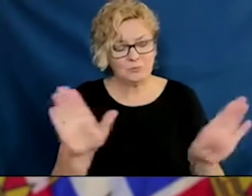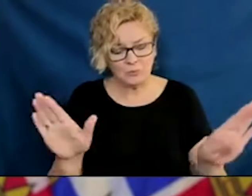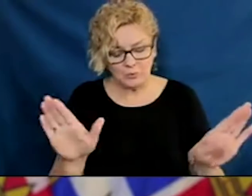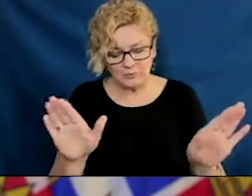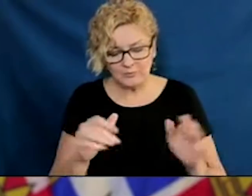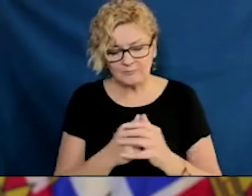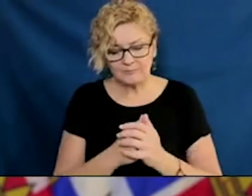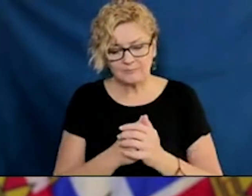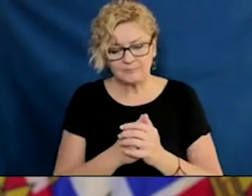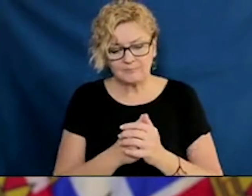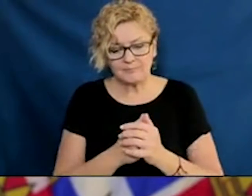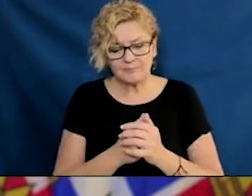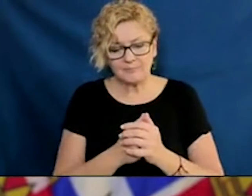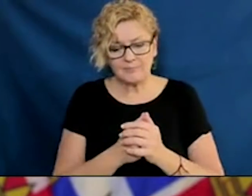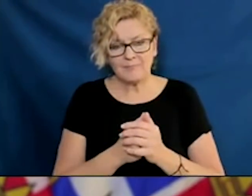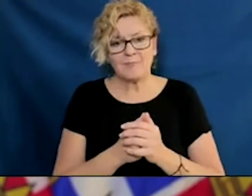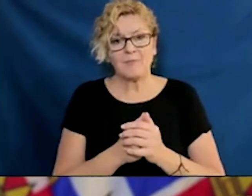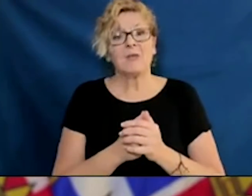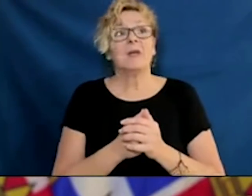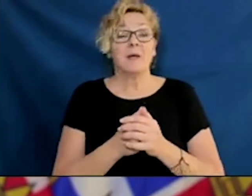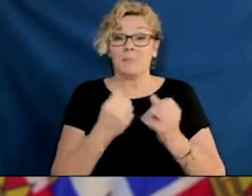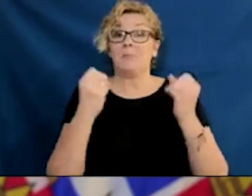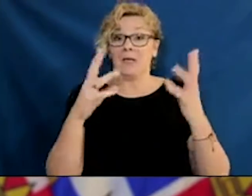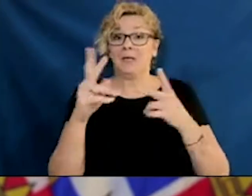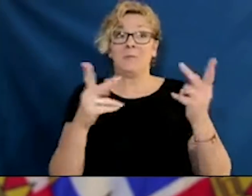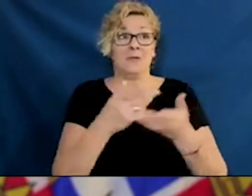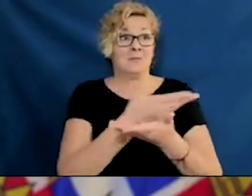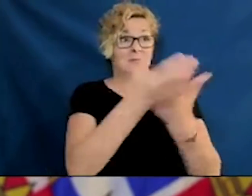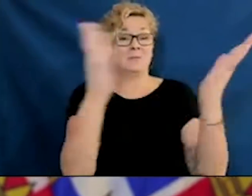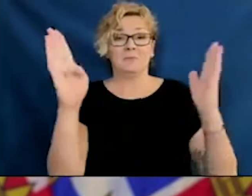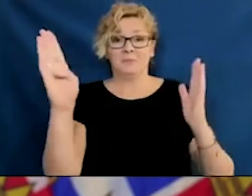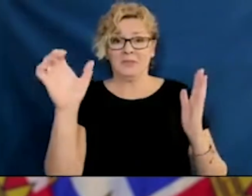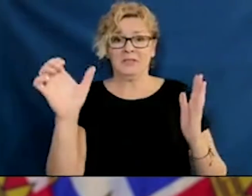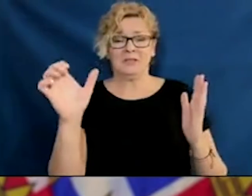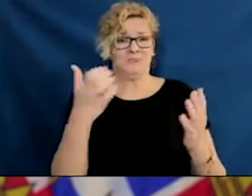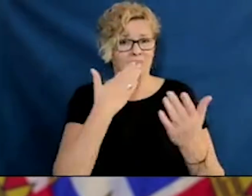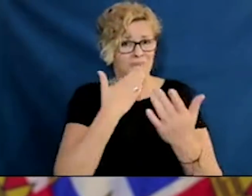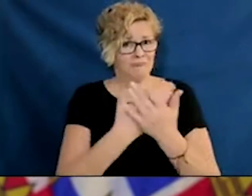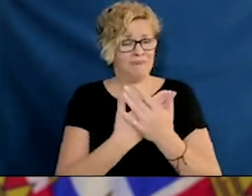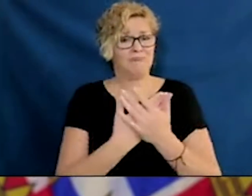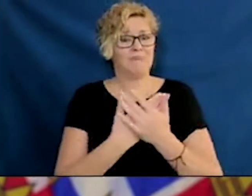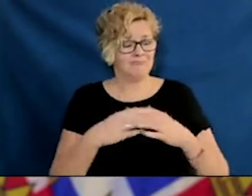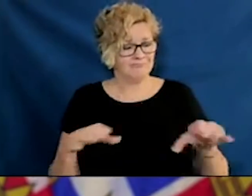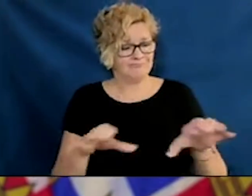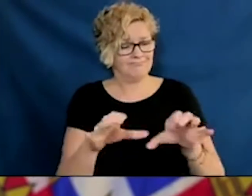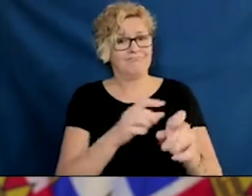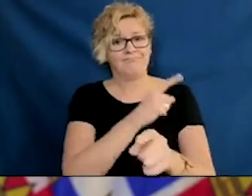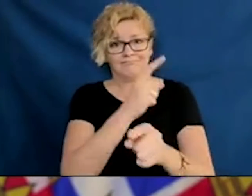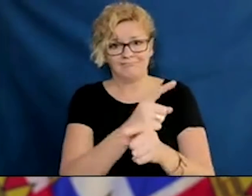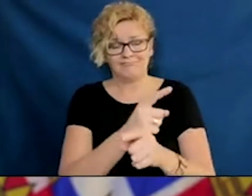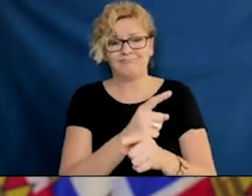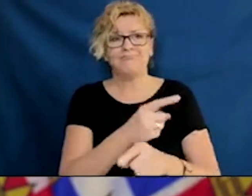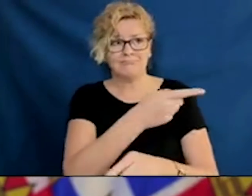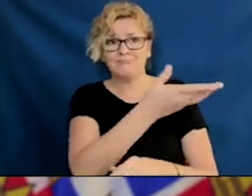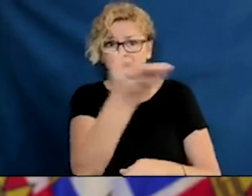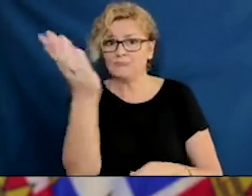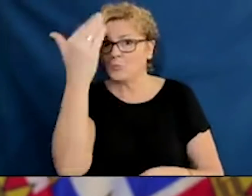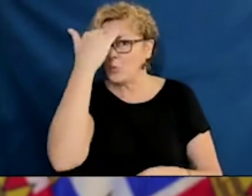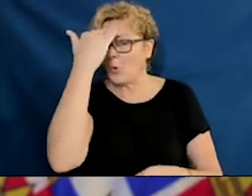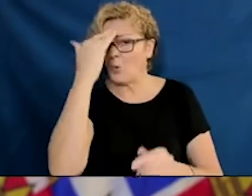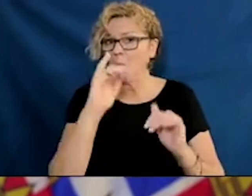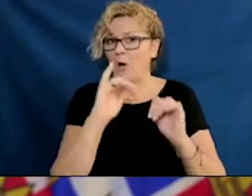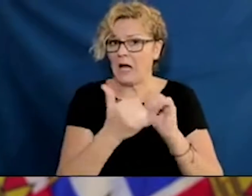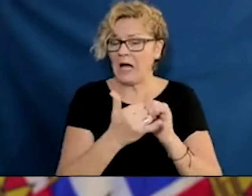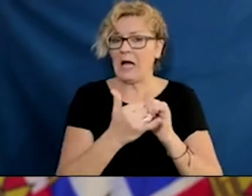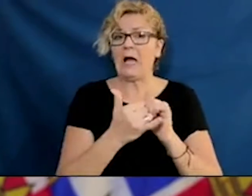this and have clearly demonstrated. Then when you know what to do and you do the right thing. We know